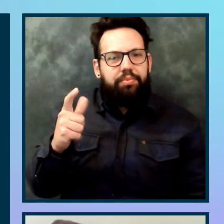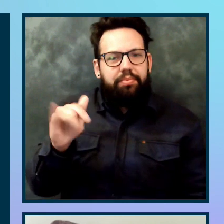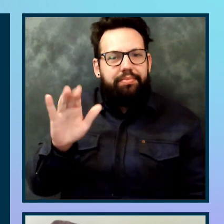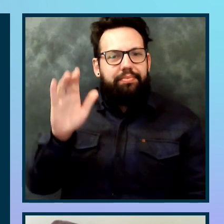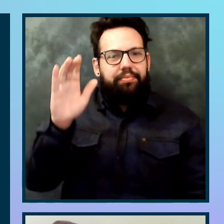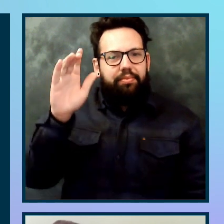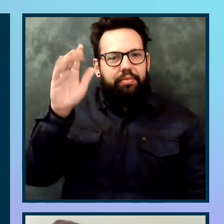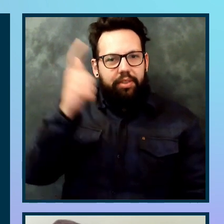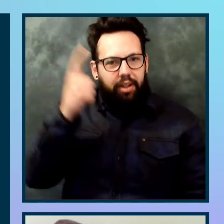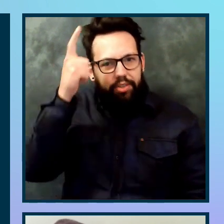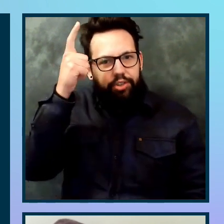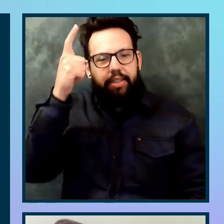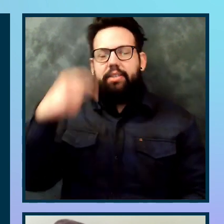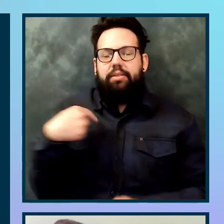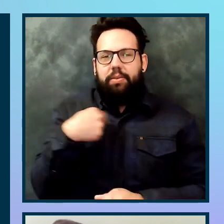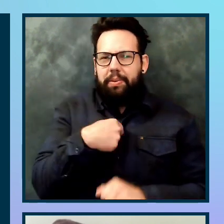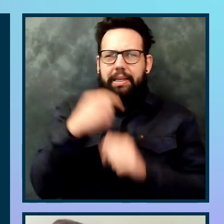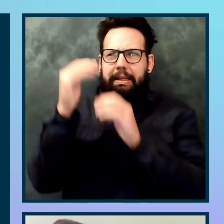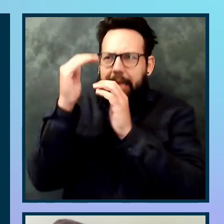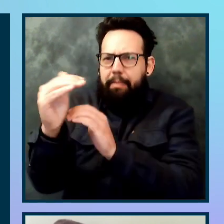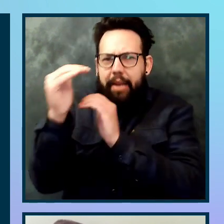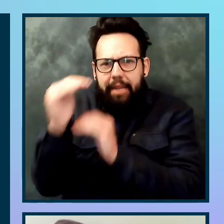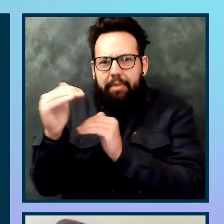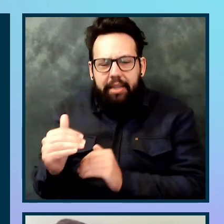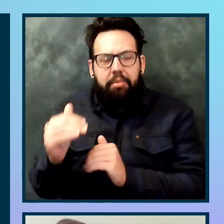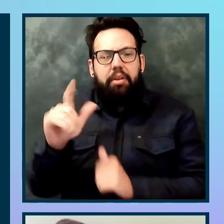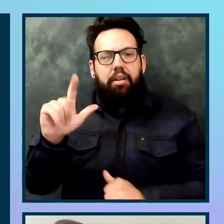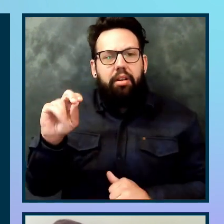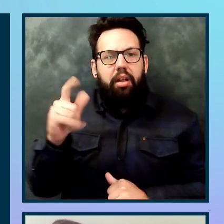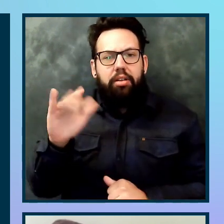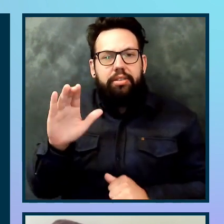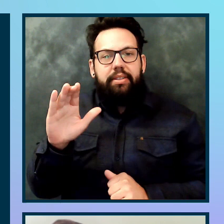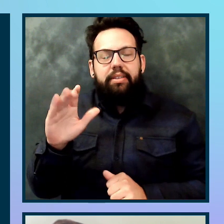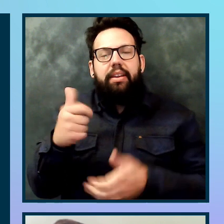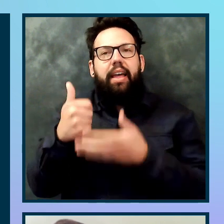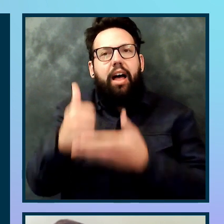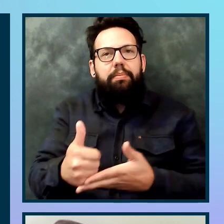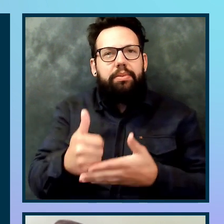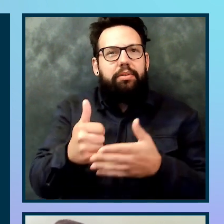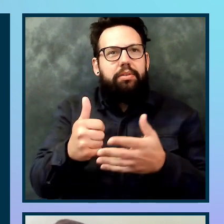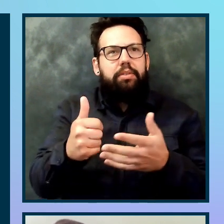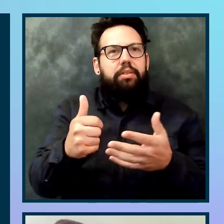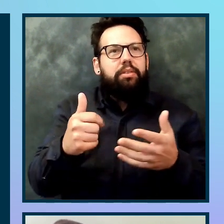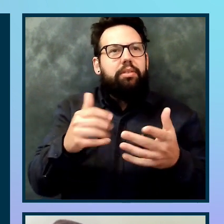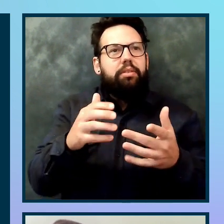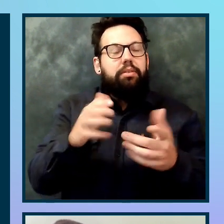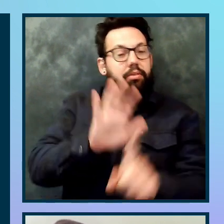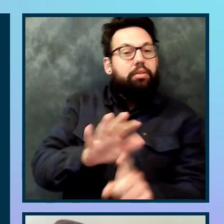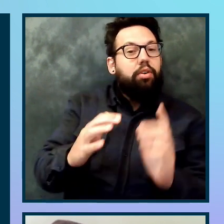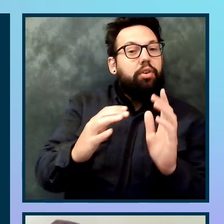of logic in our templates, and that helps us to reason about our code a little bit easier in a declarative way when we look at